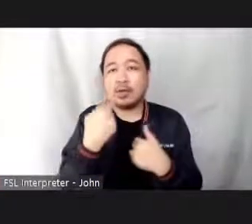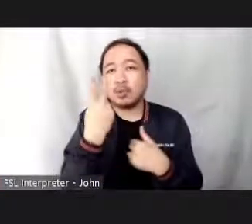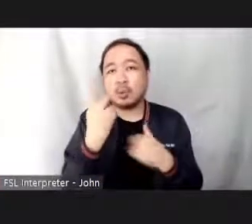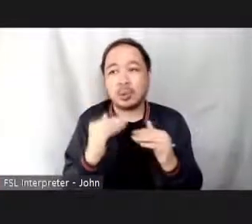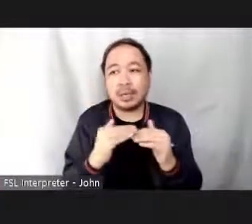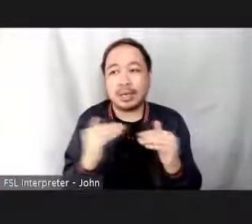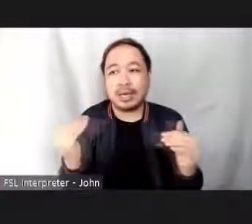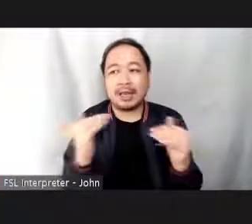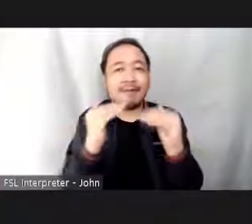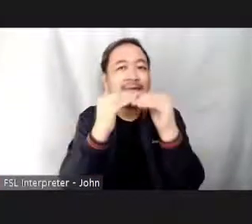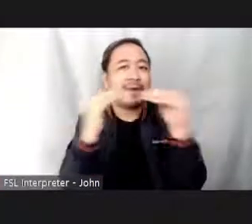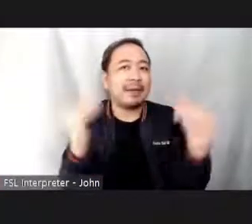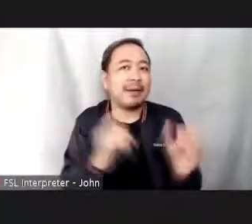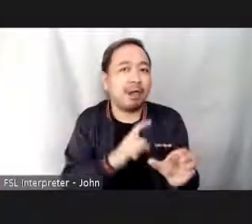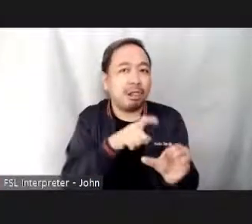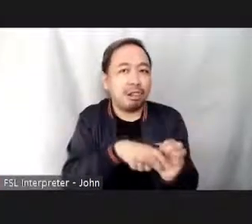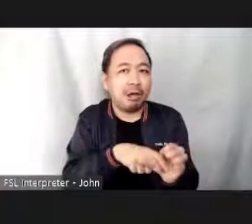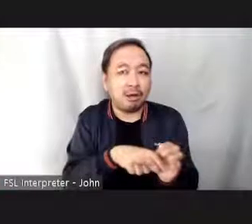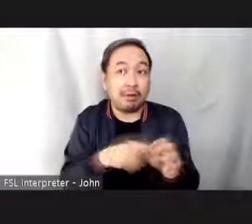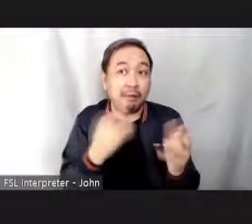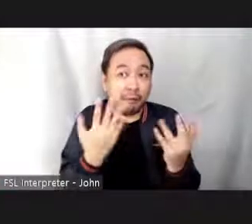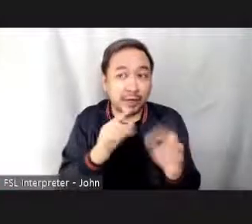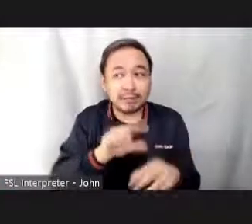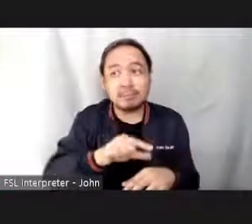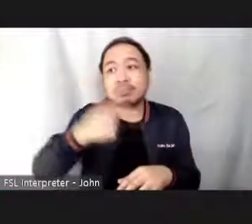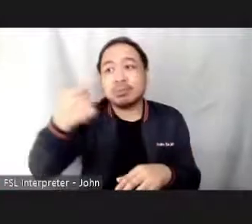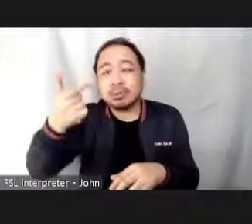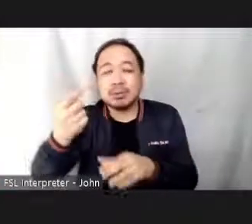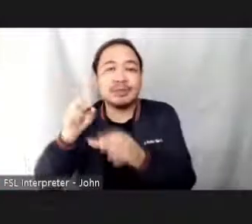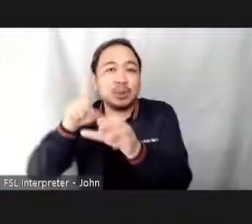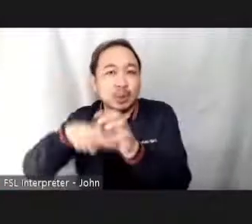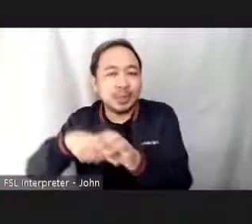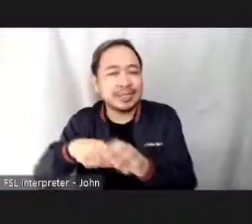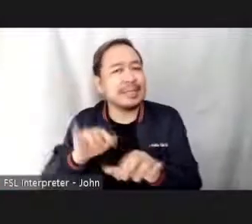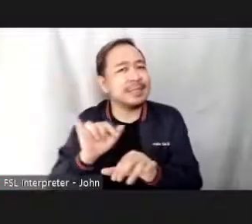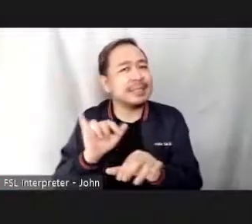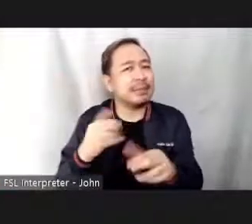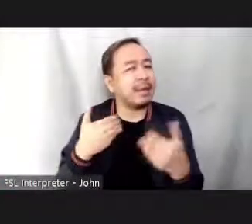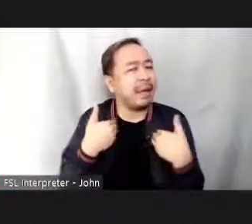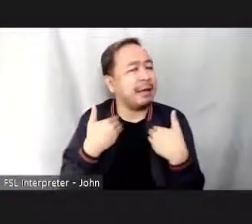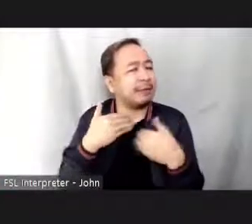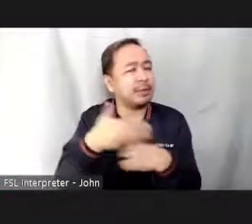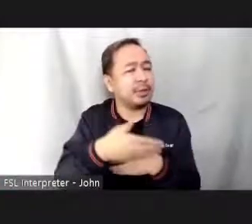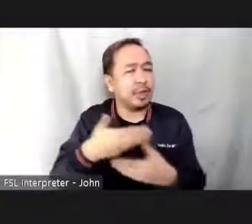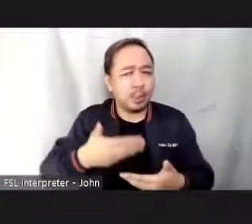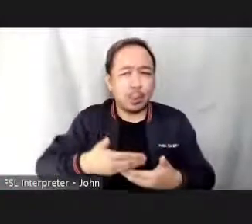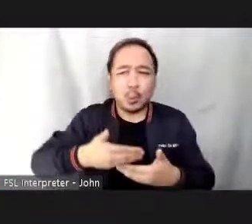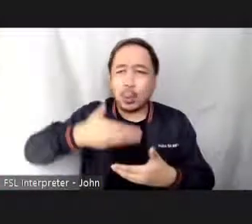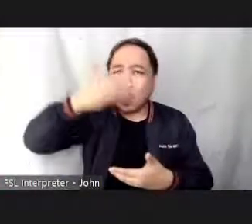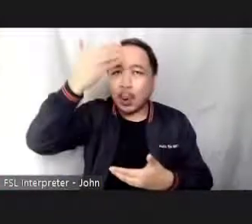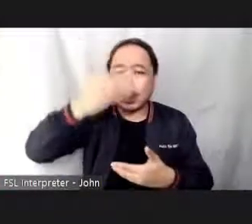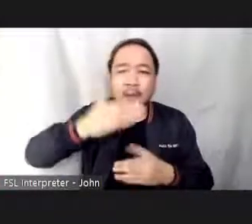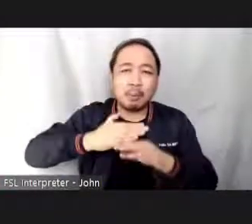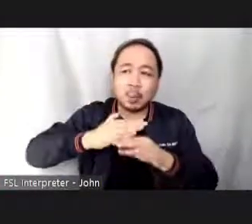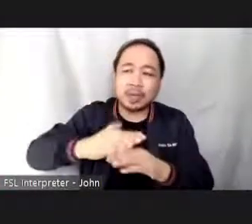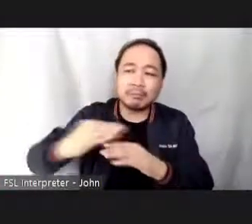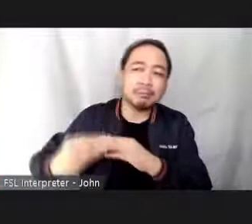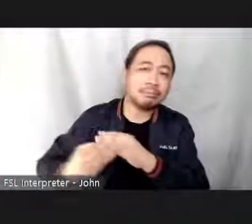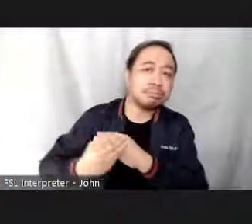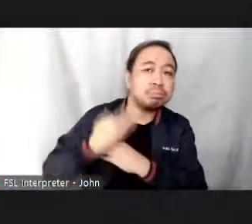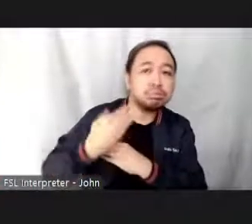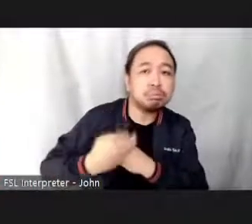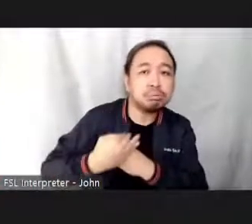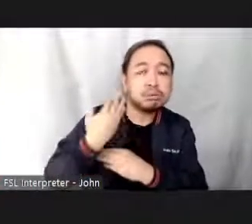process. So imagine ito yung parang wall that protects the system from all sorts of viruses and even from